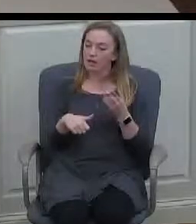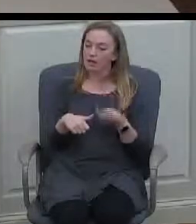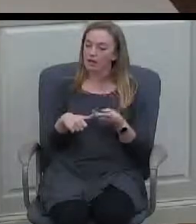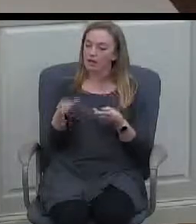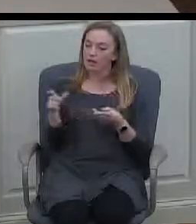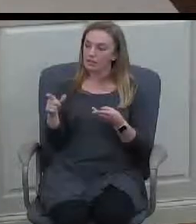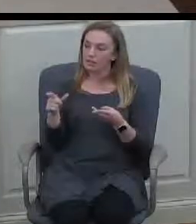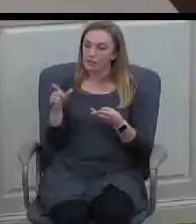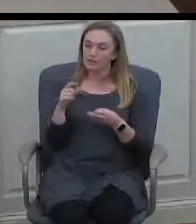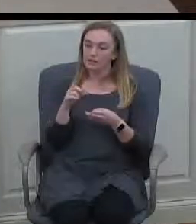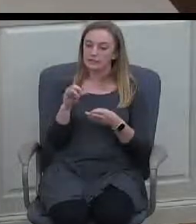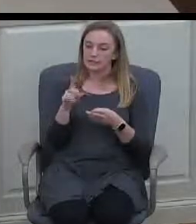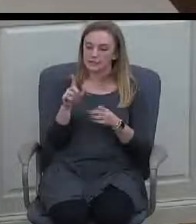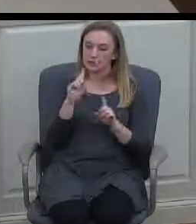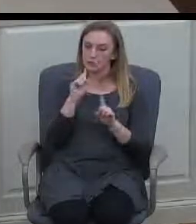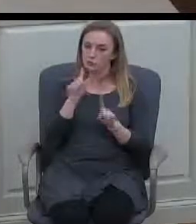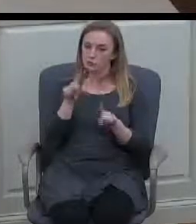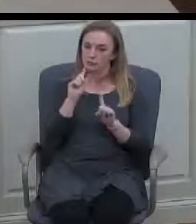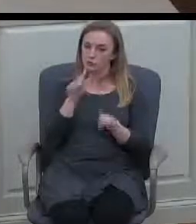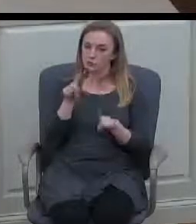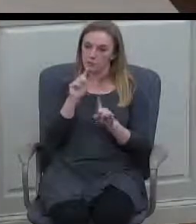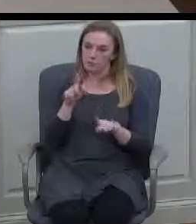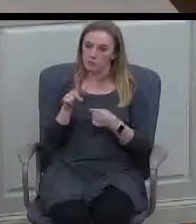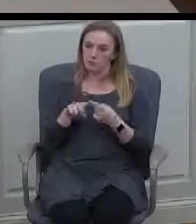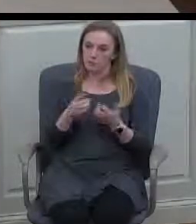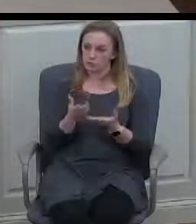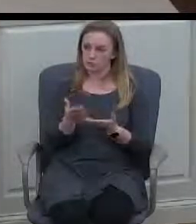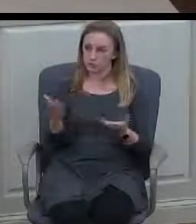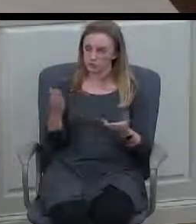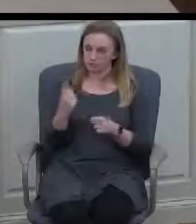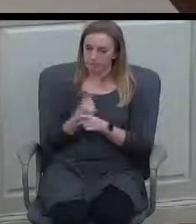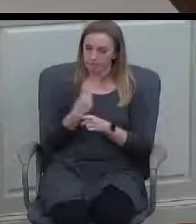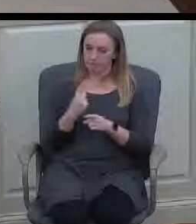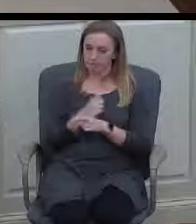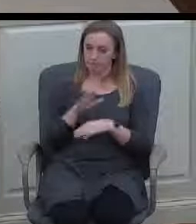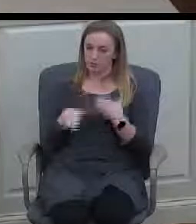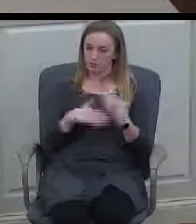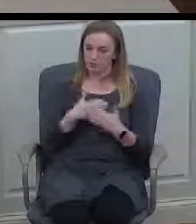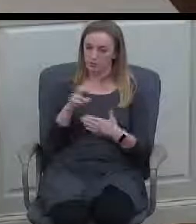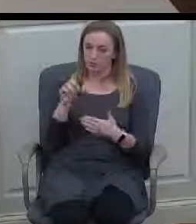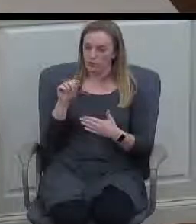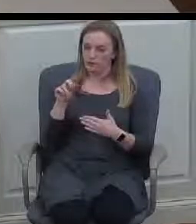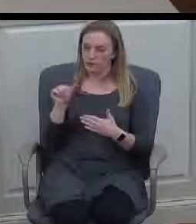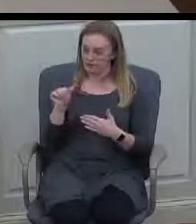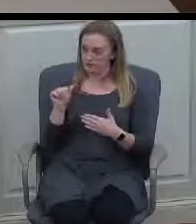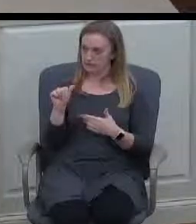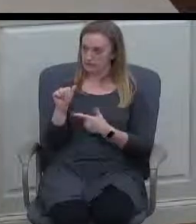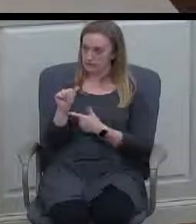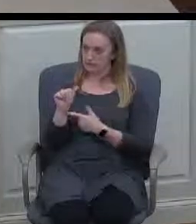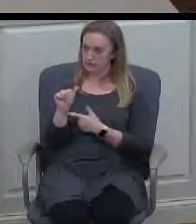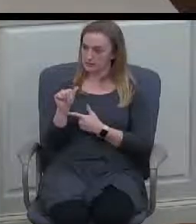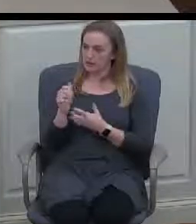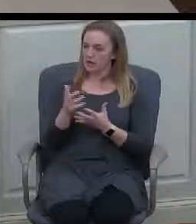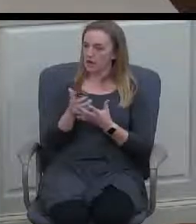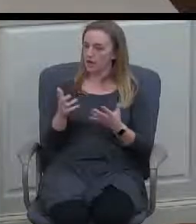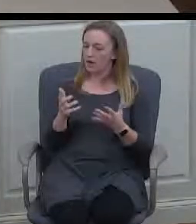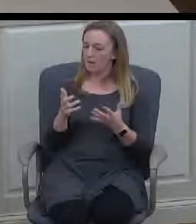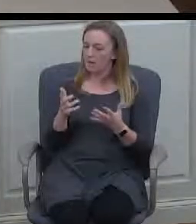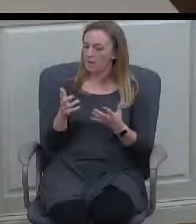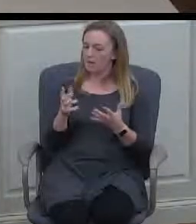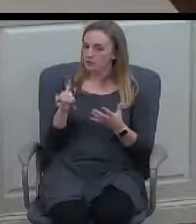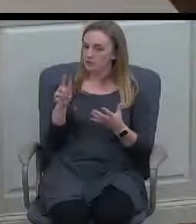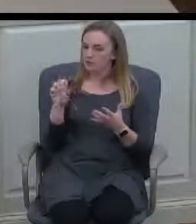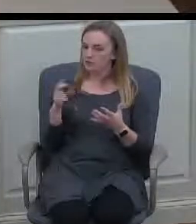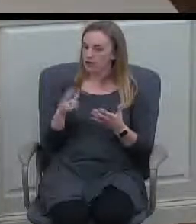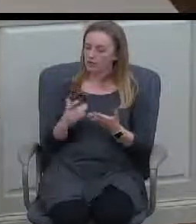Made regular reports to this body of the data that was how much trash was being collected